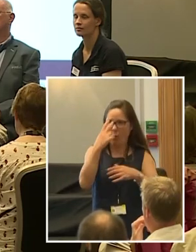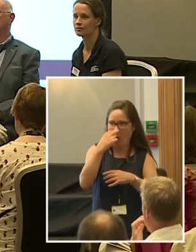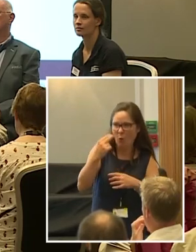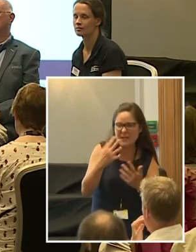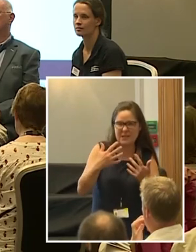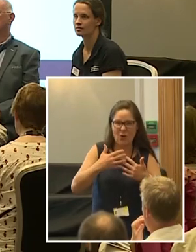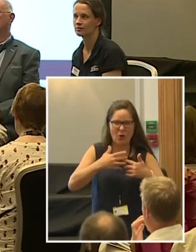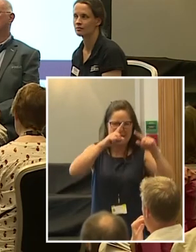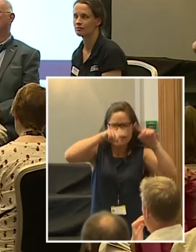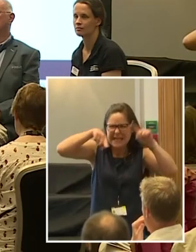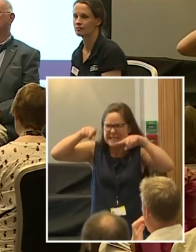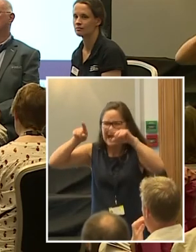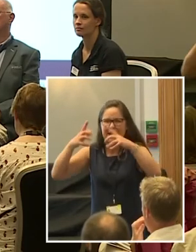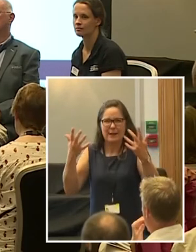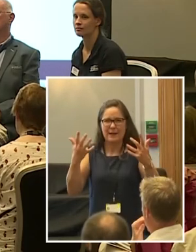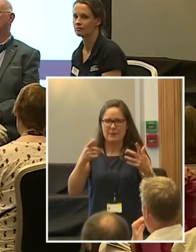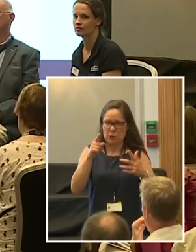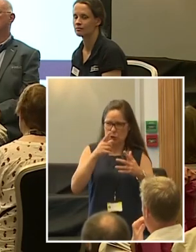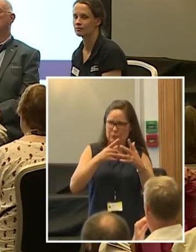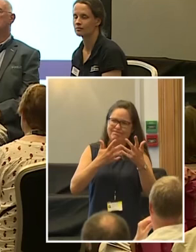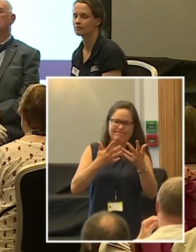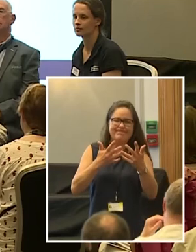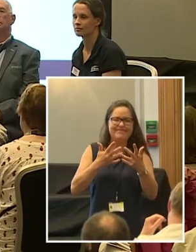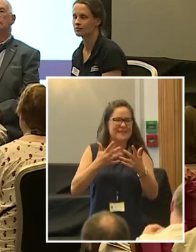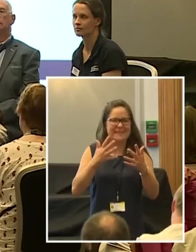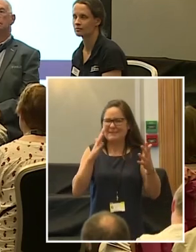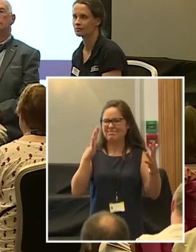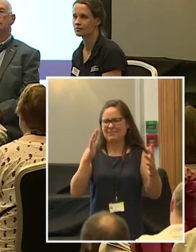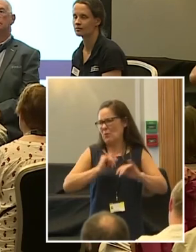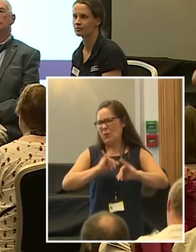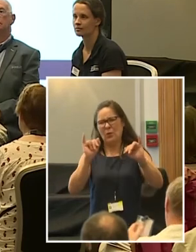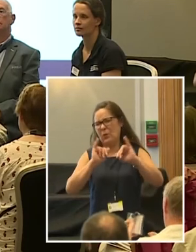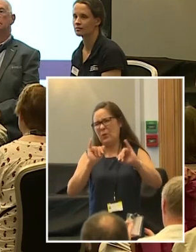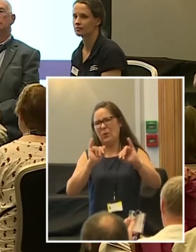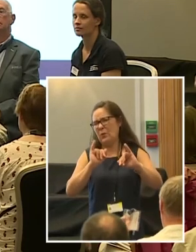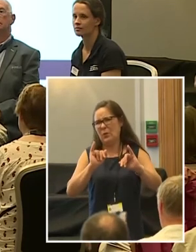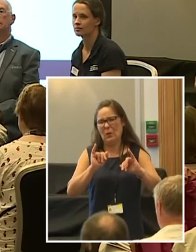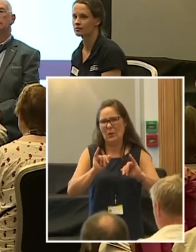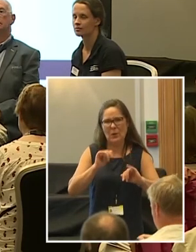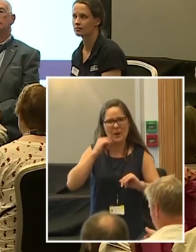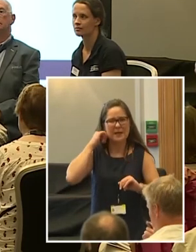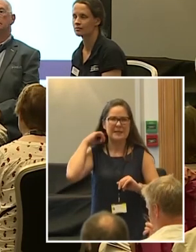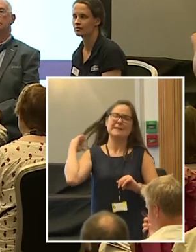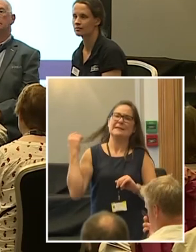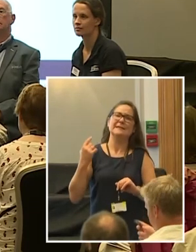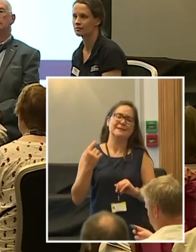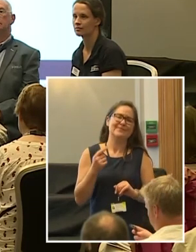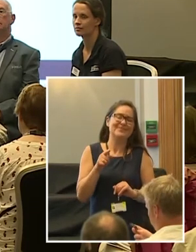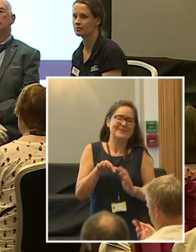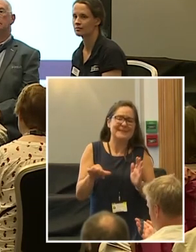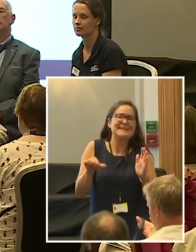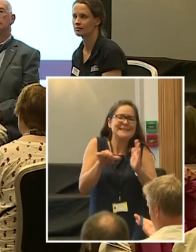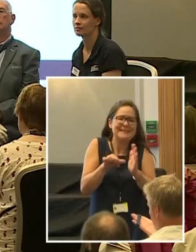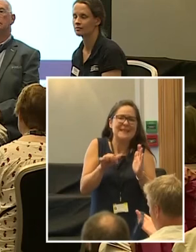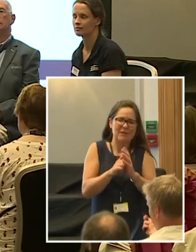you're describing, and it's very, very debilitating. It's just awful. And it is unfortunately very difficult to